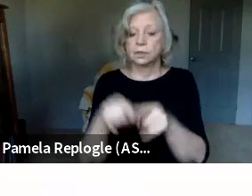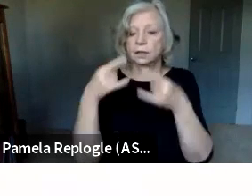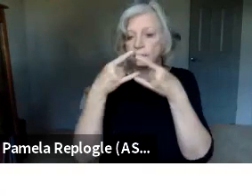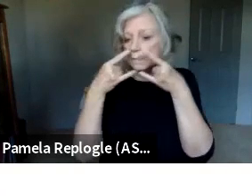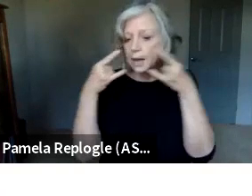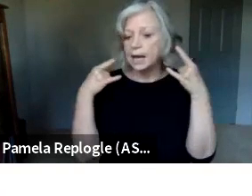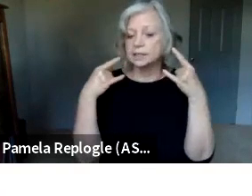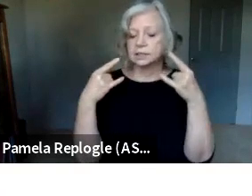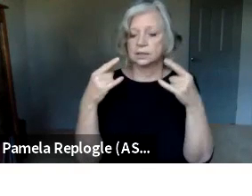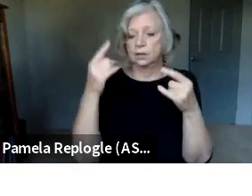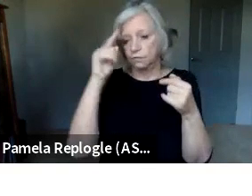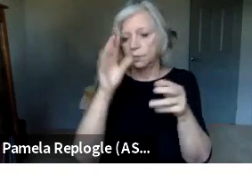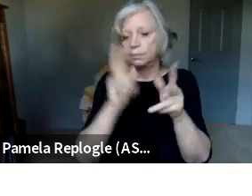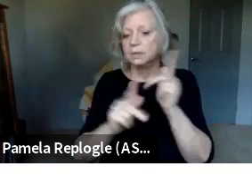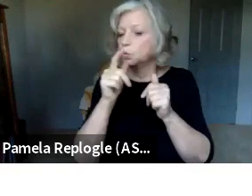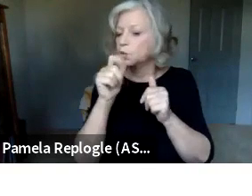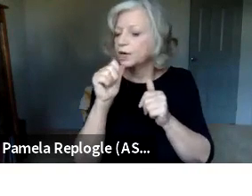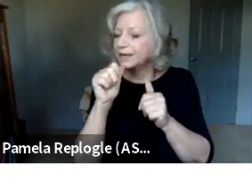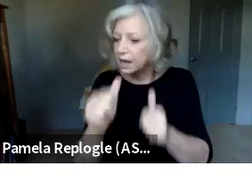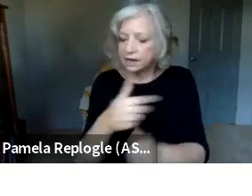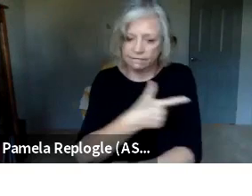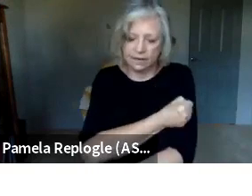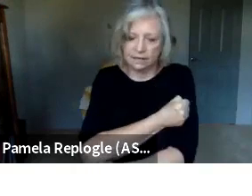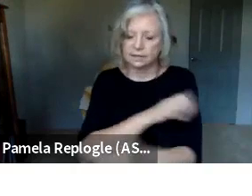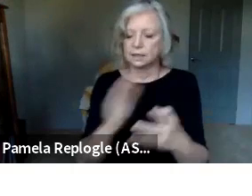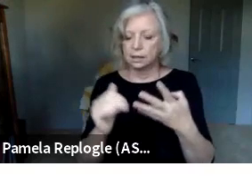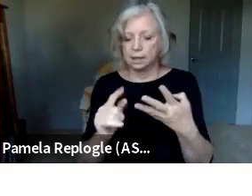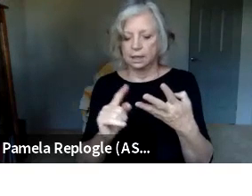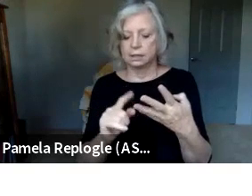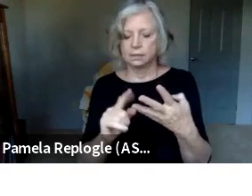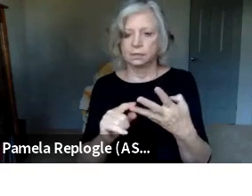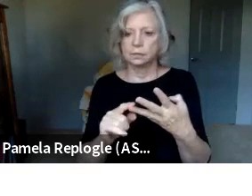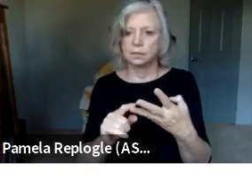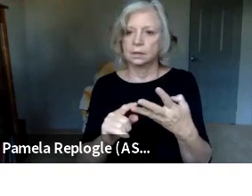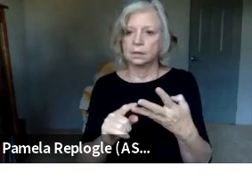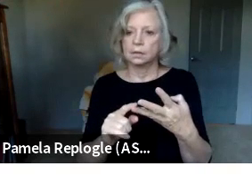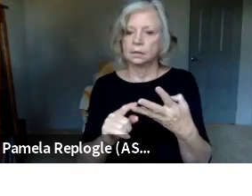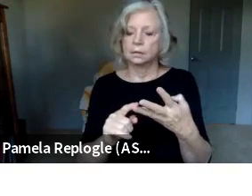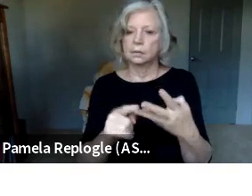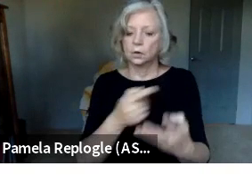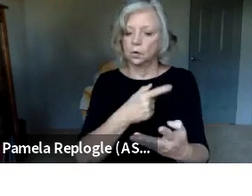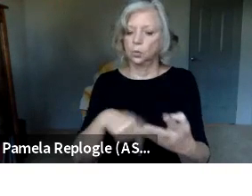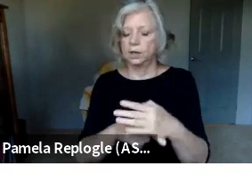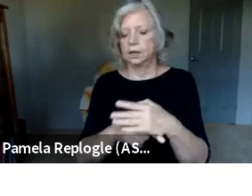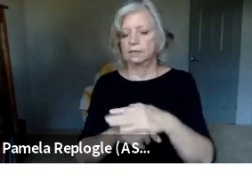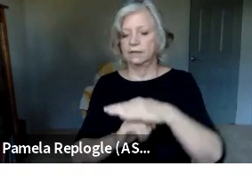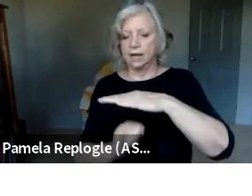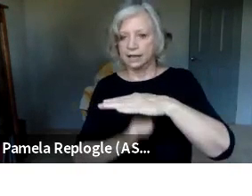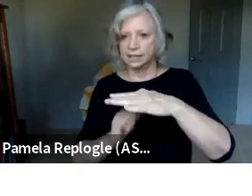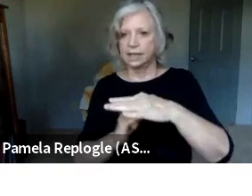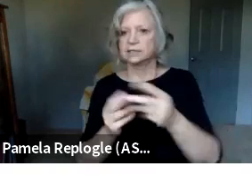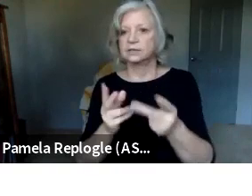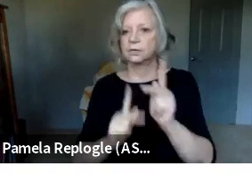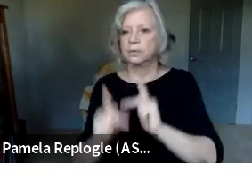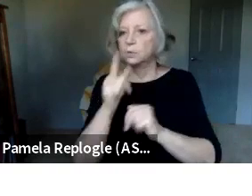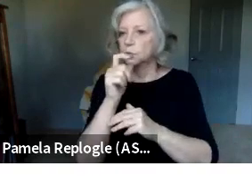contribute. We continue to have an isolation requirement for people with